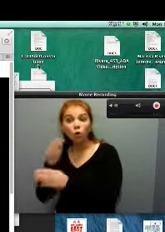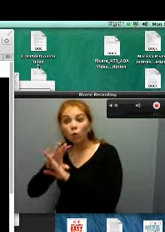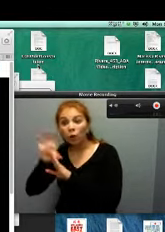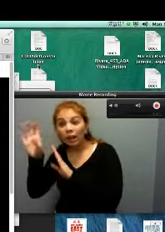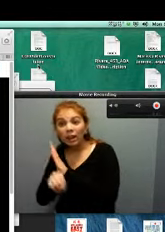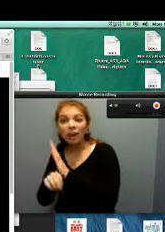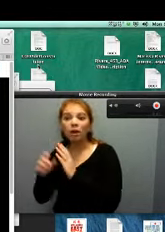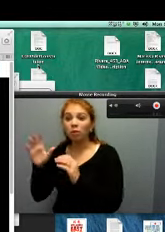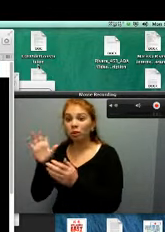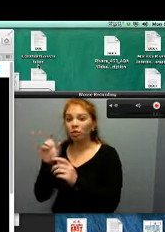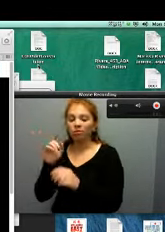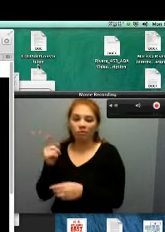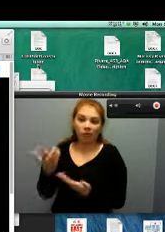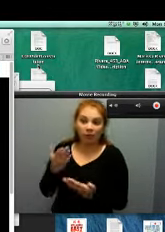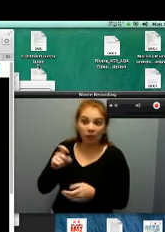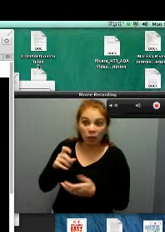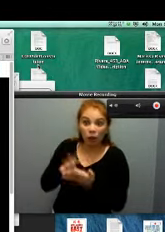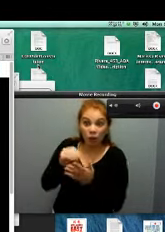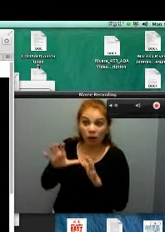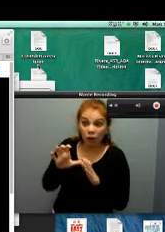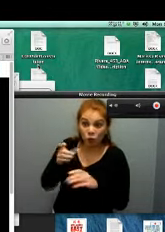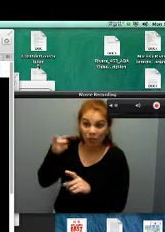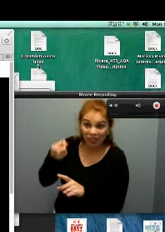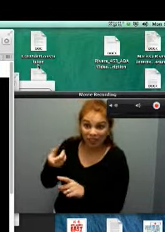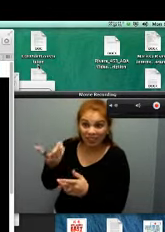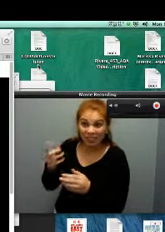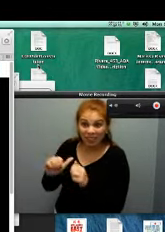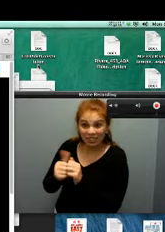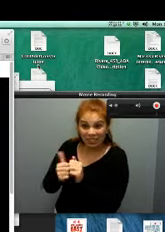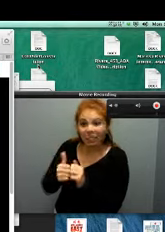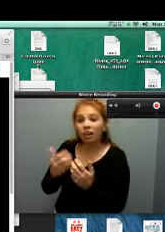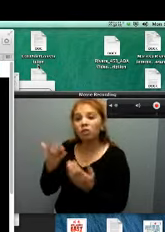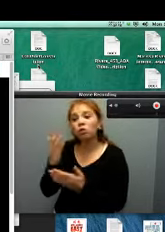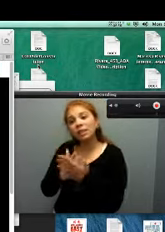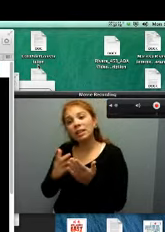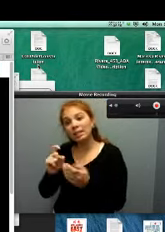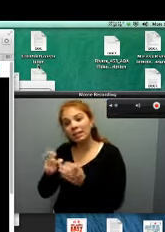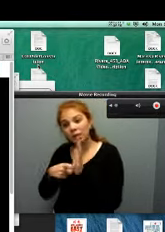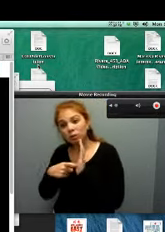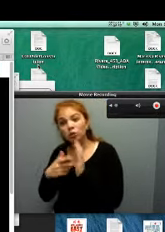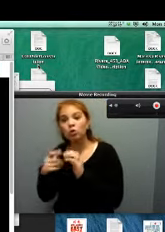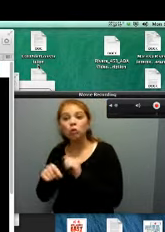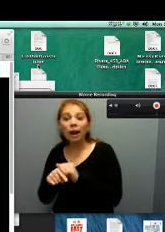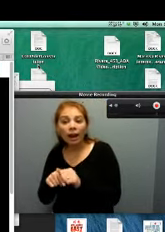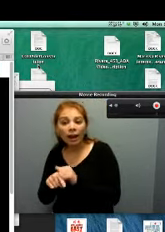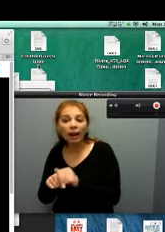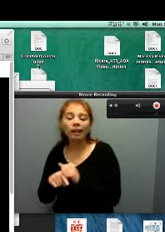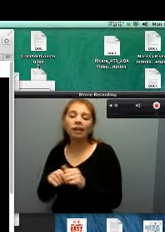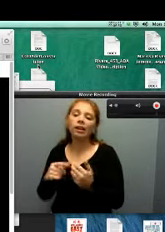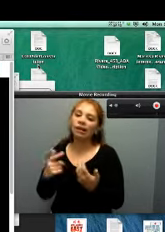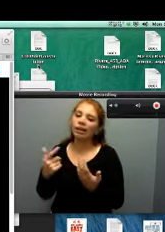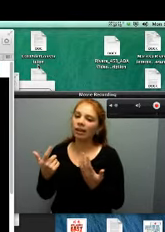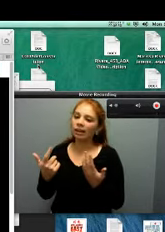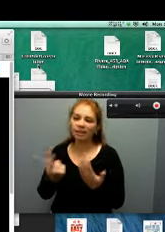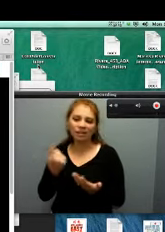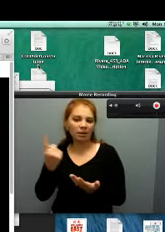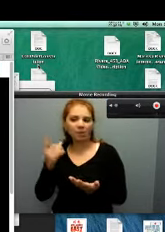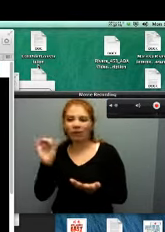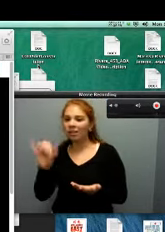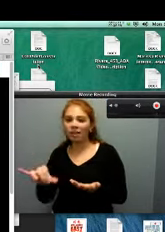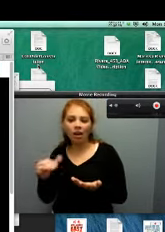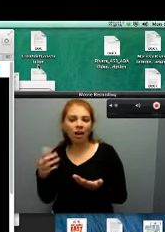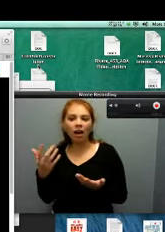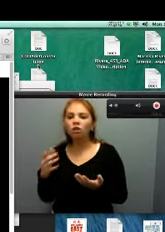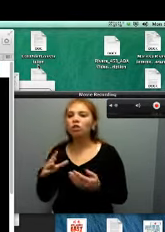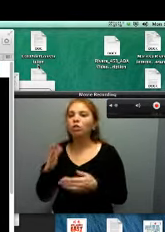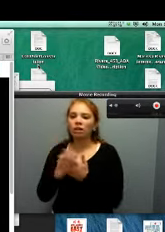need to learn how to do this. So you're going to need some kind of training, mentoring, something like that. So what kind